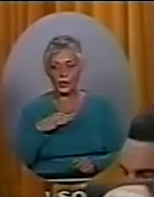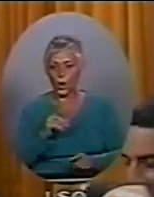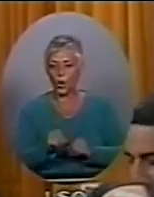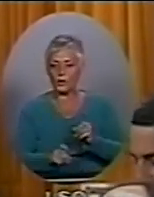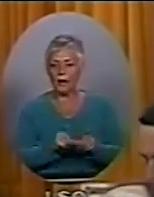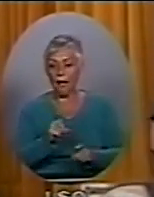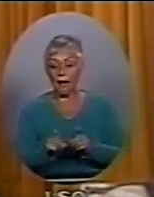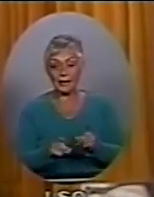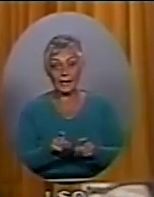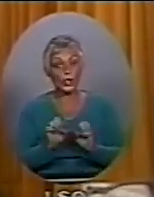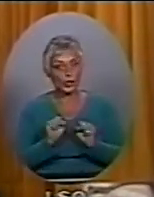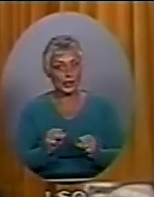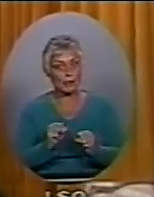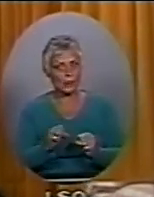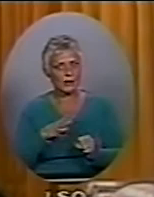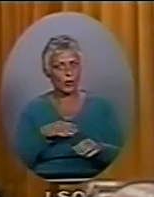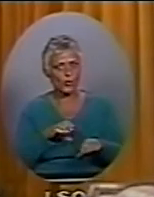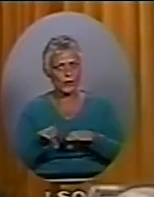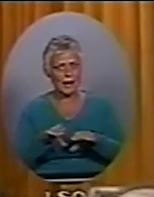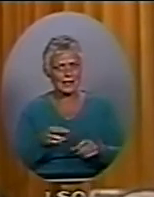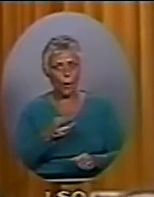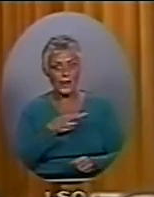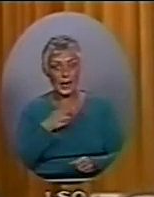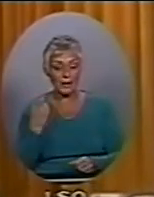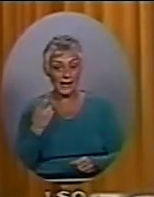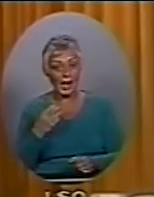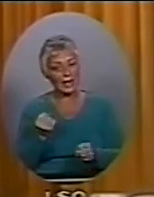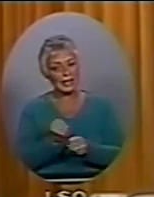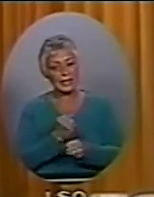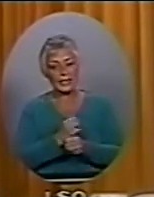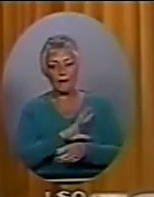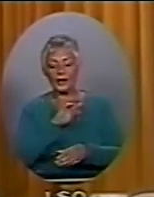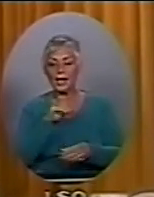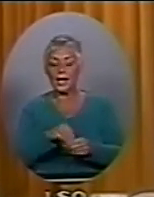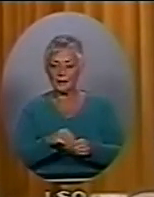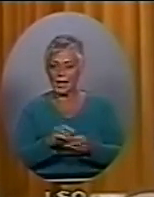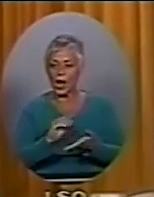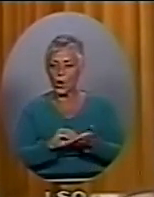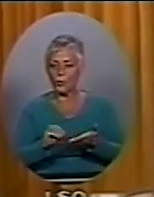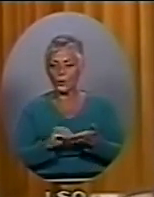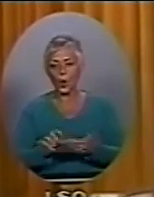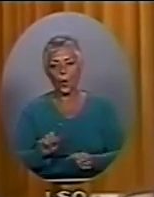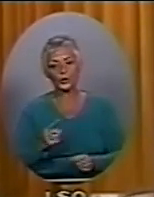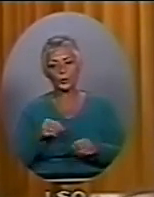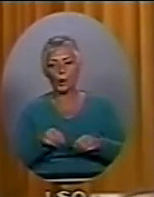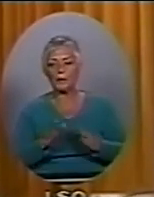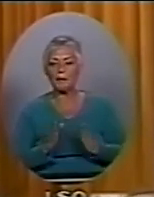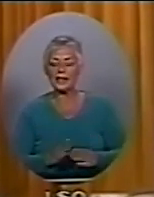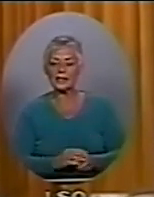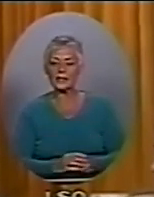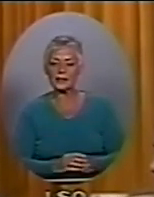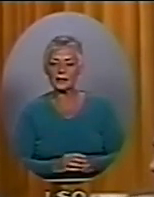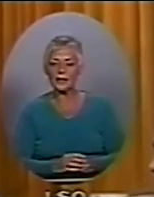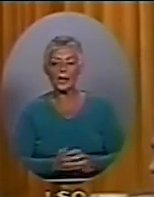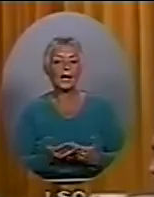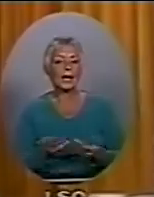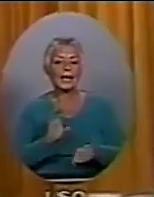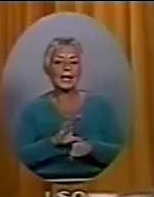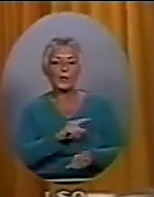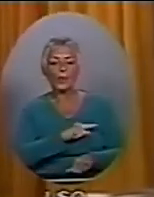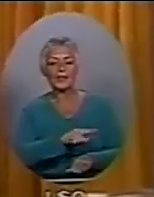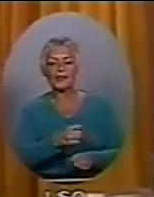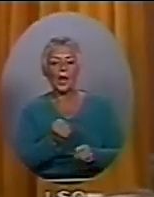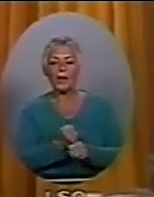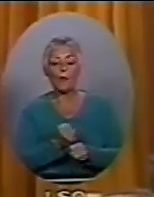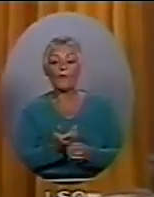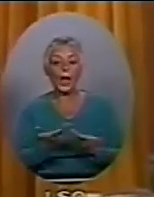want to sing lovely Rita Meter Maid all day. But the fact is, what are they going to do about coming clean with Canadians about a potentially illegal and indictable offence